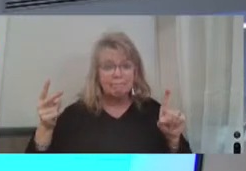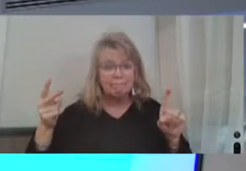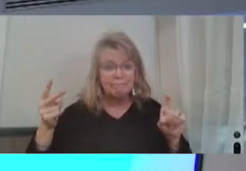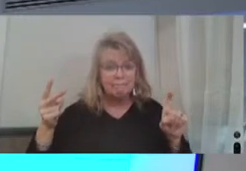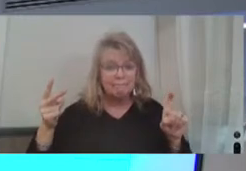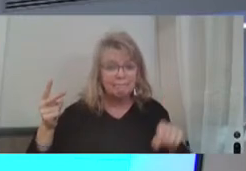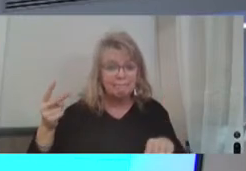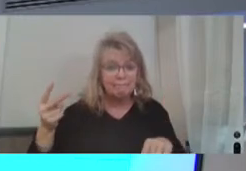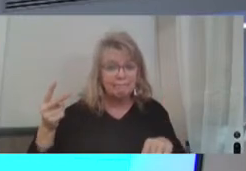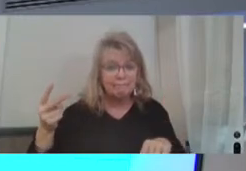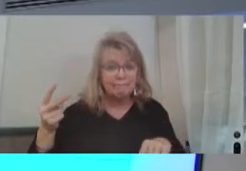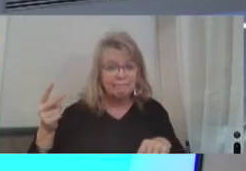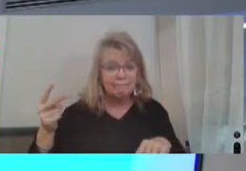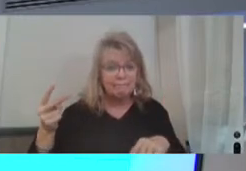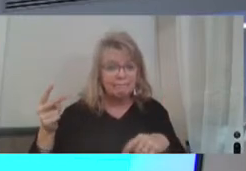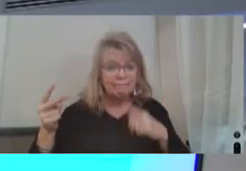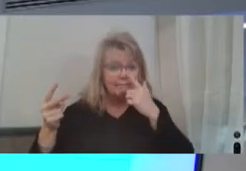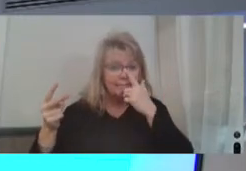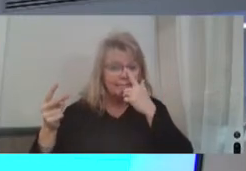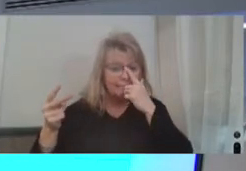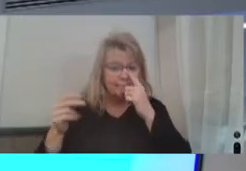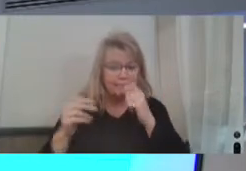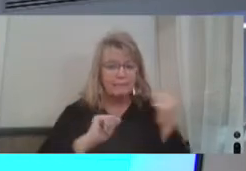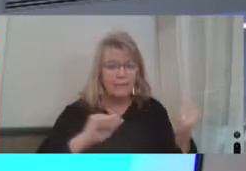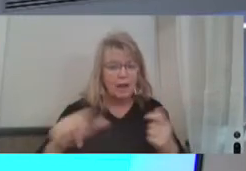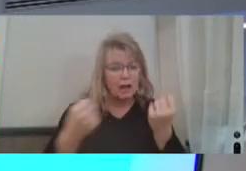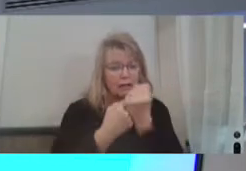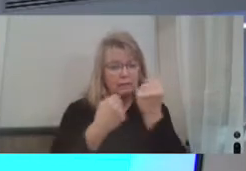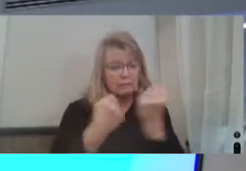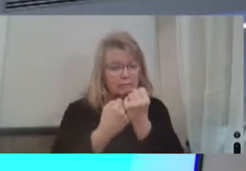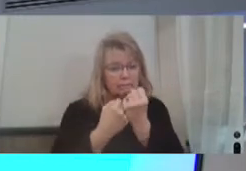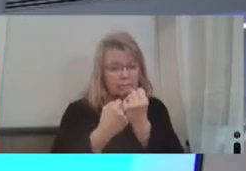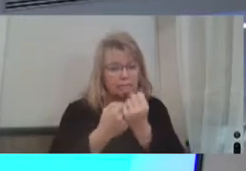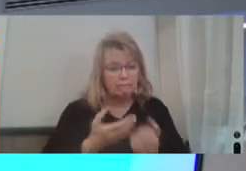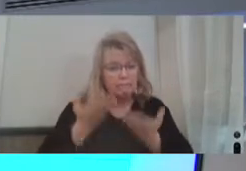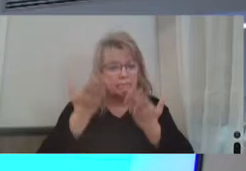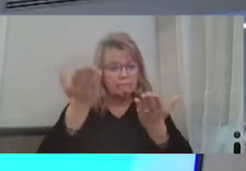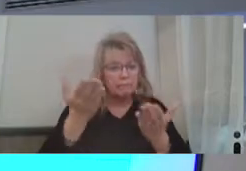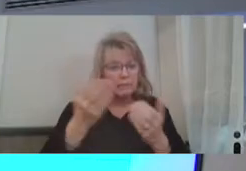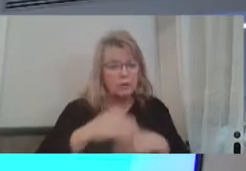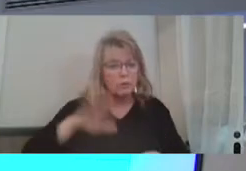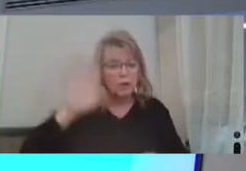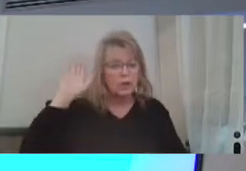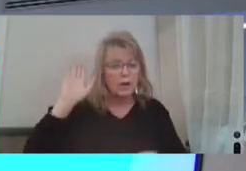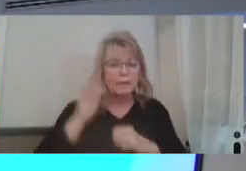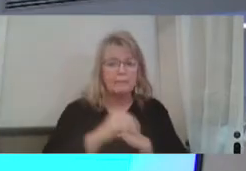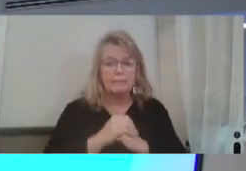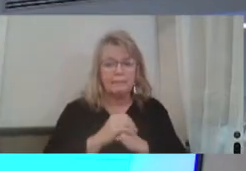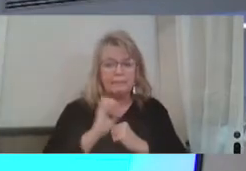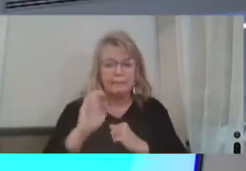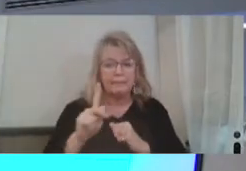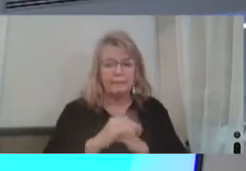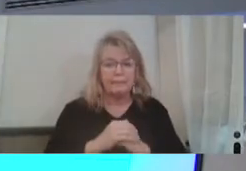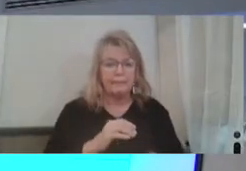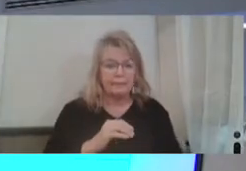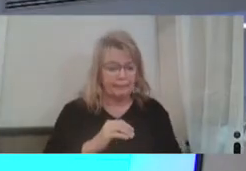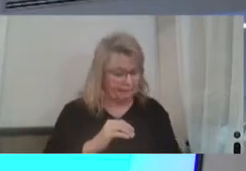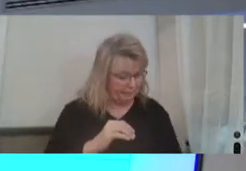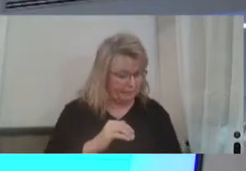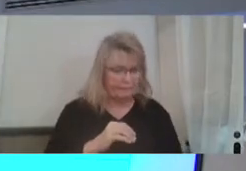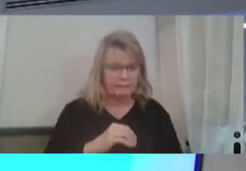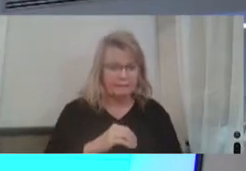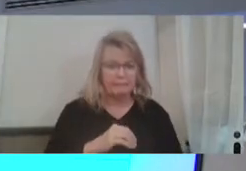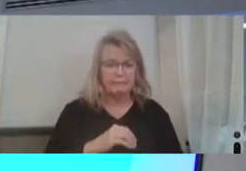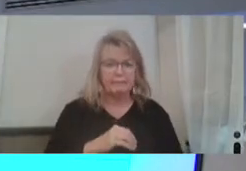We have a second. All in favor of the motion, please raise your hand. All right, so that's unanimous.